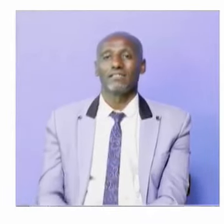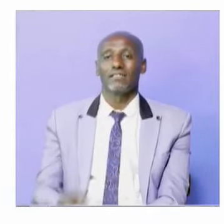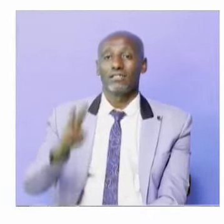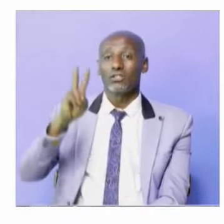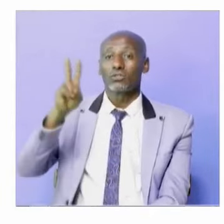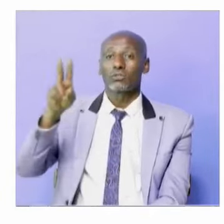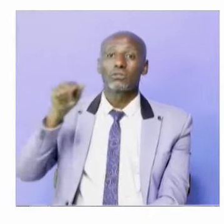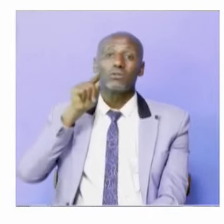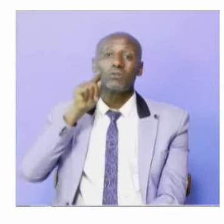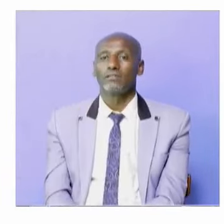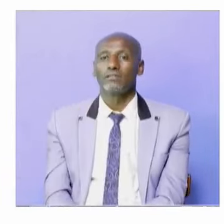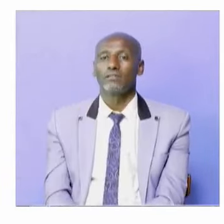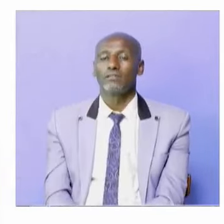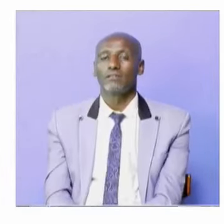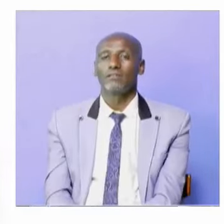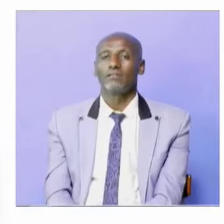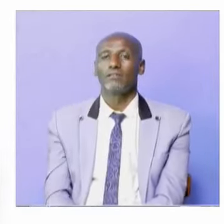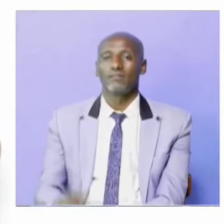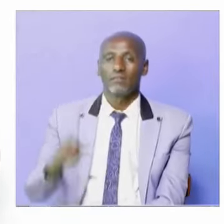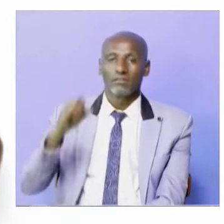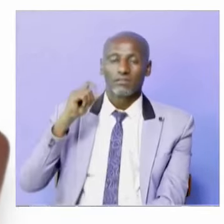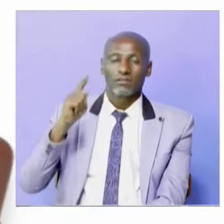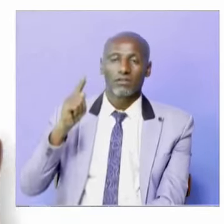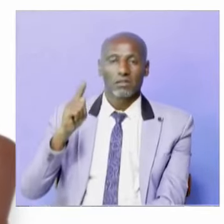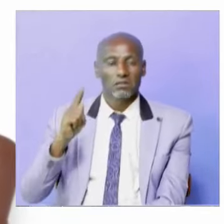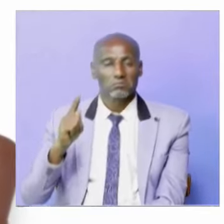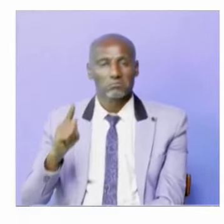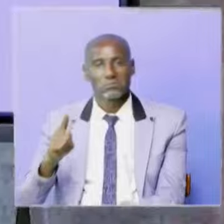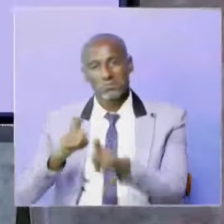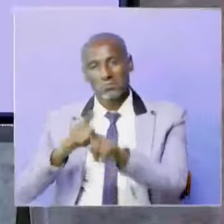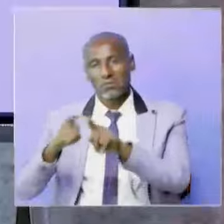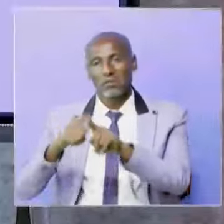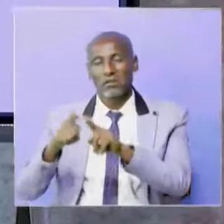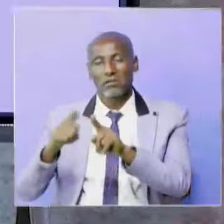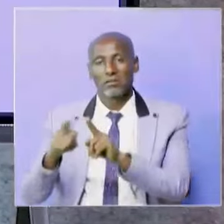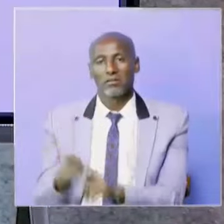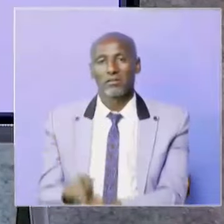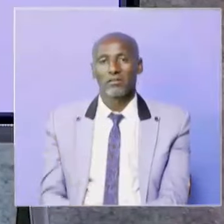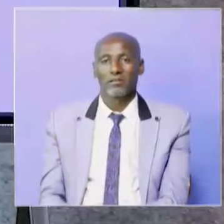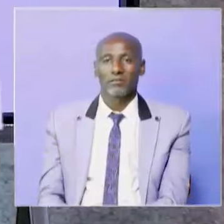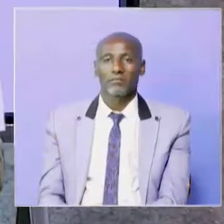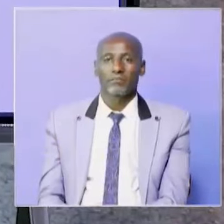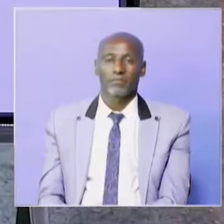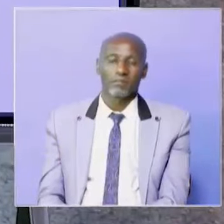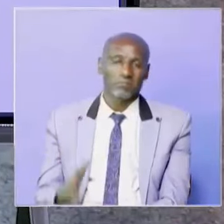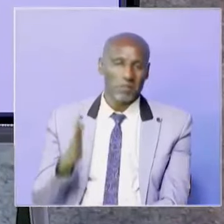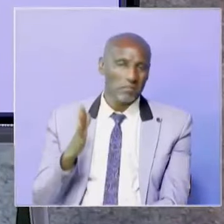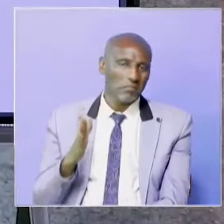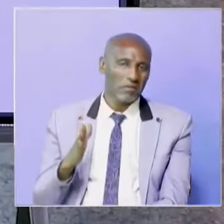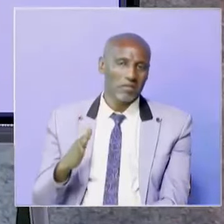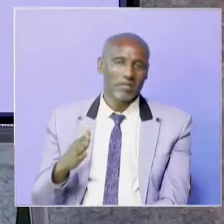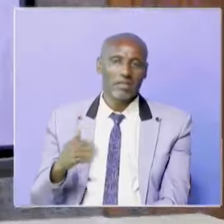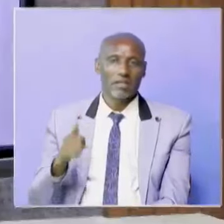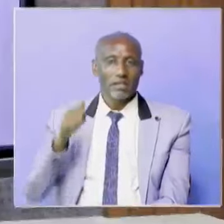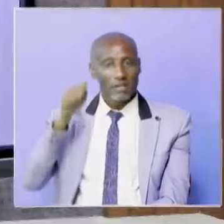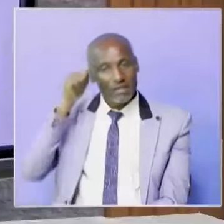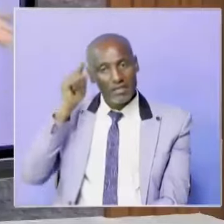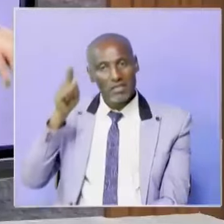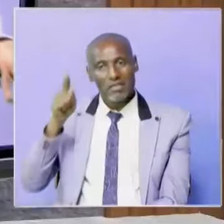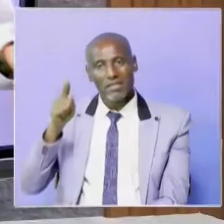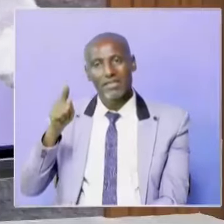And 2 sisters. Okay, it depends when maybe if he doesn't